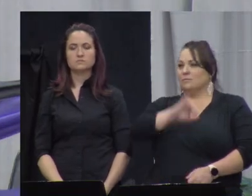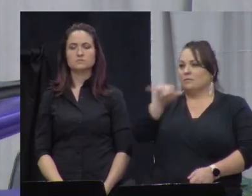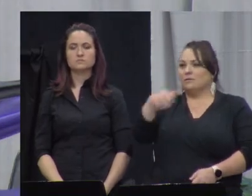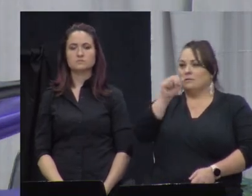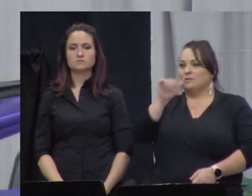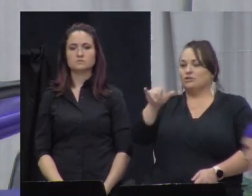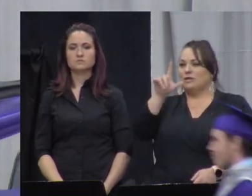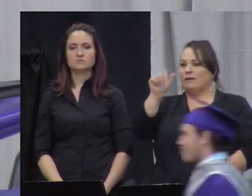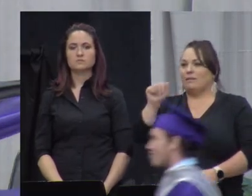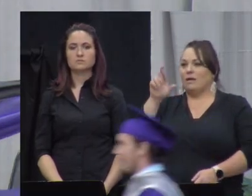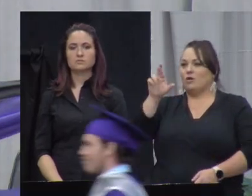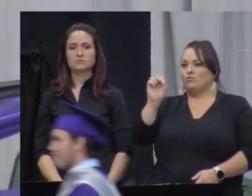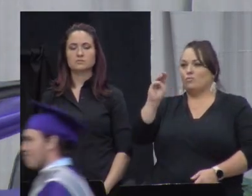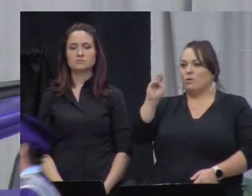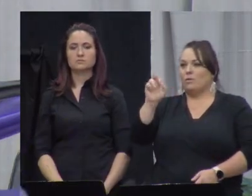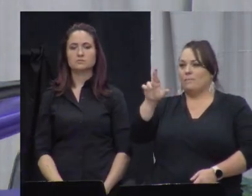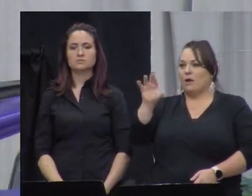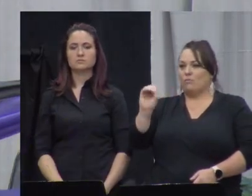Romero.